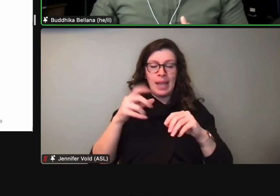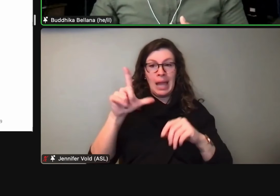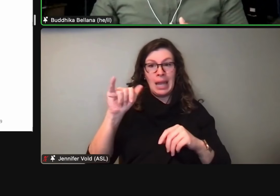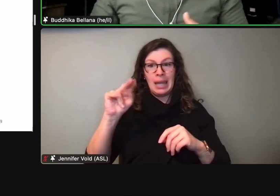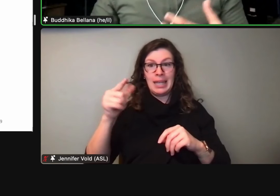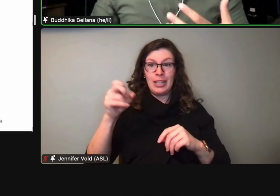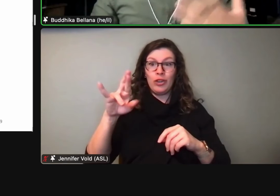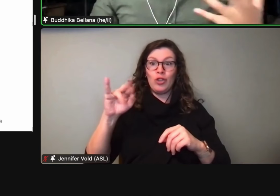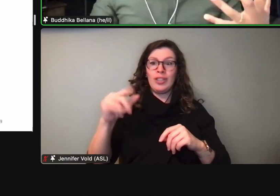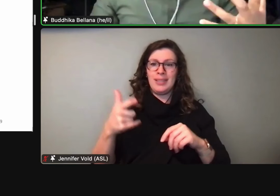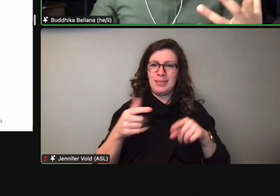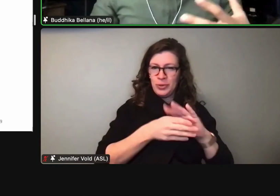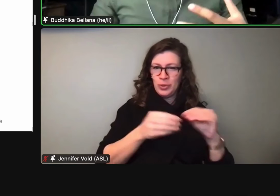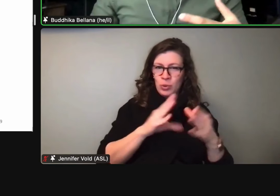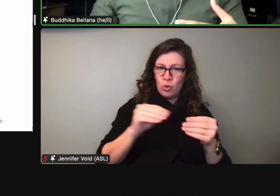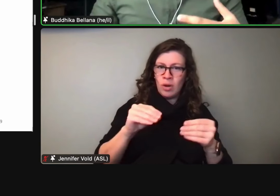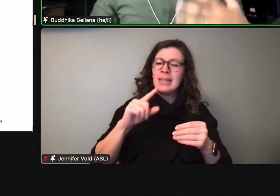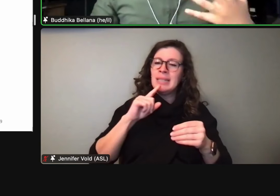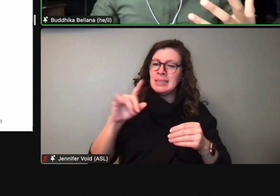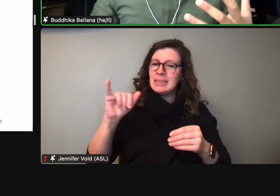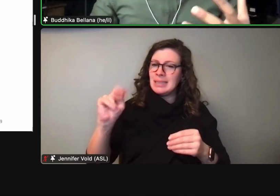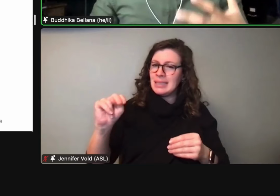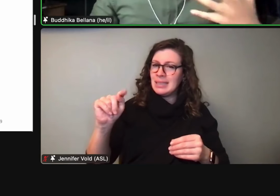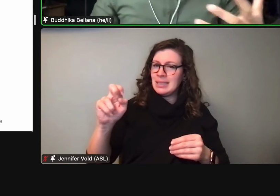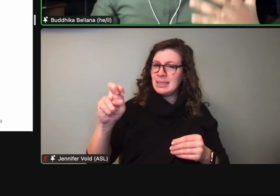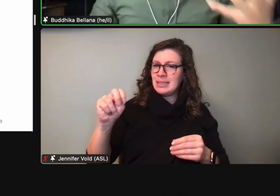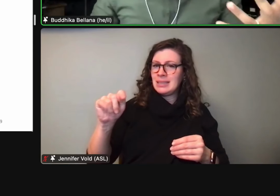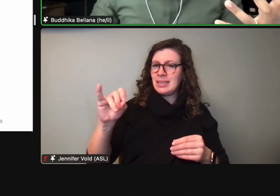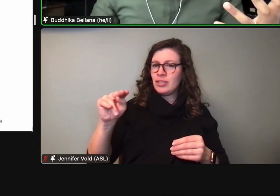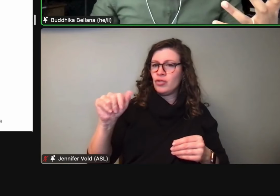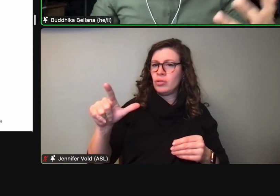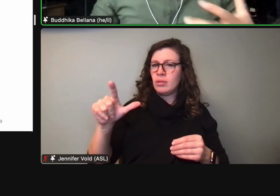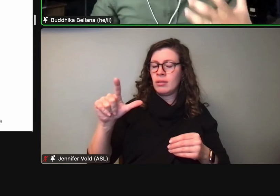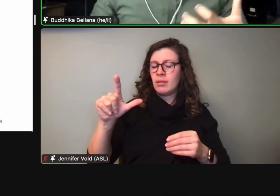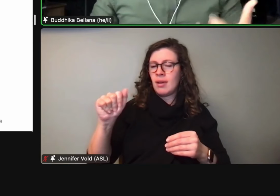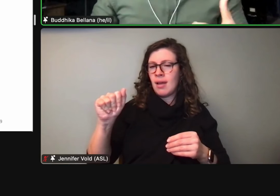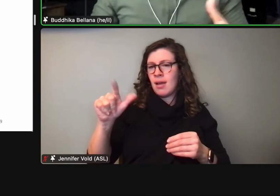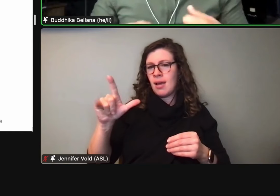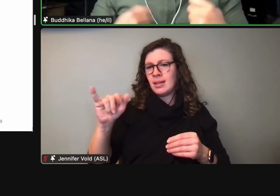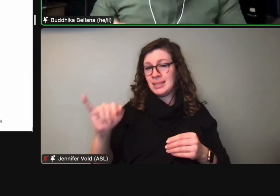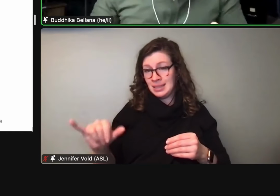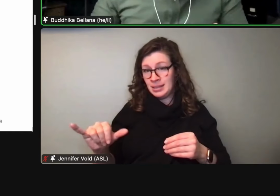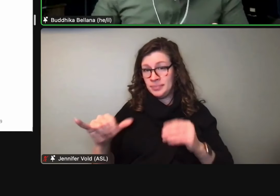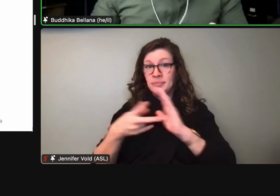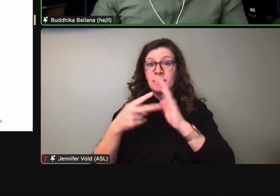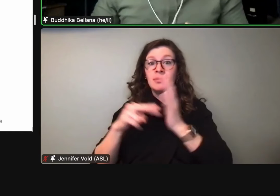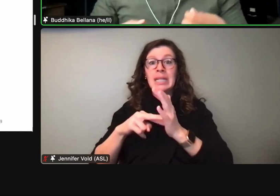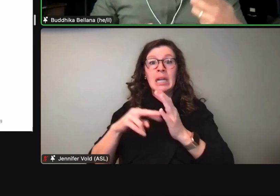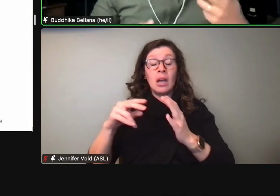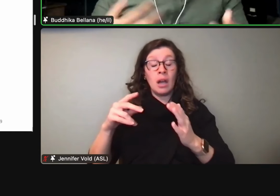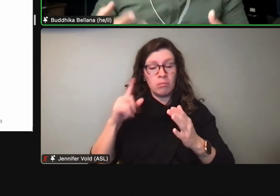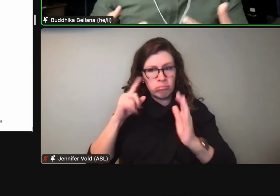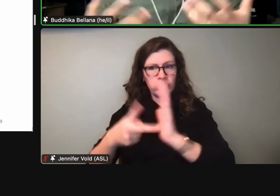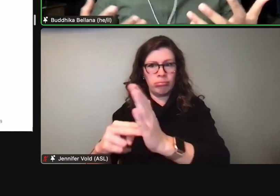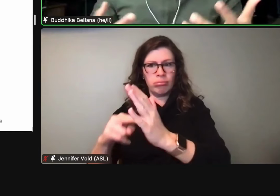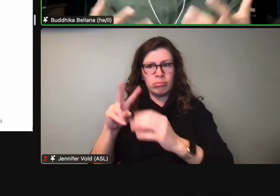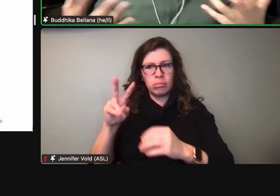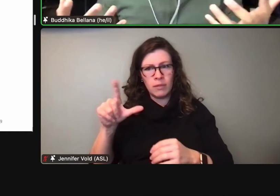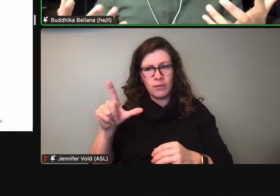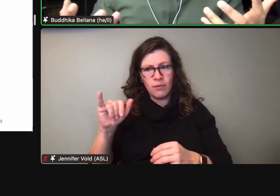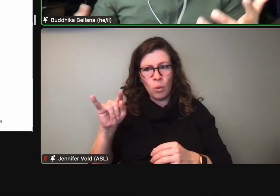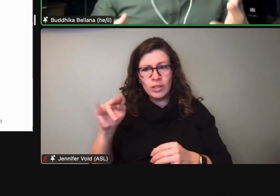is its intentionality. So the question is, was it volitional or not? Did participants choose to